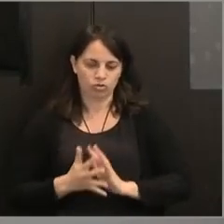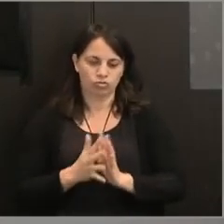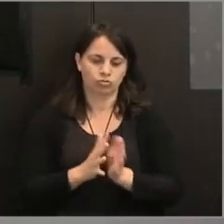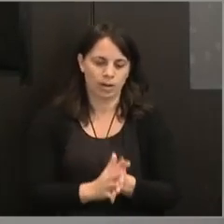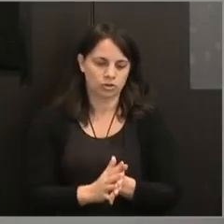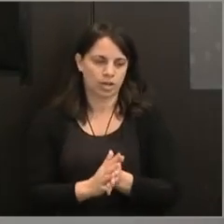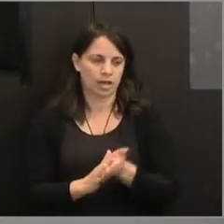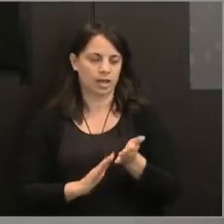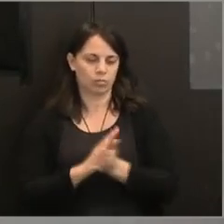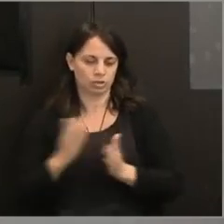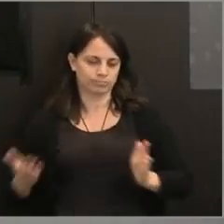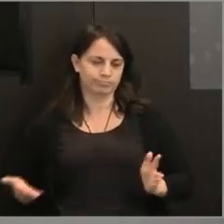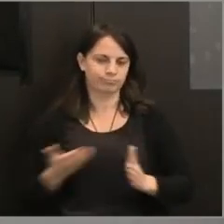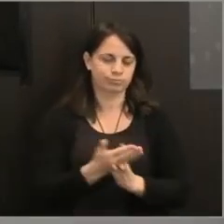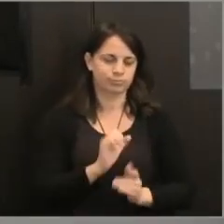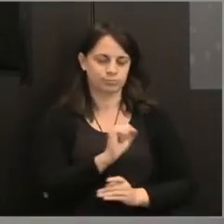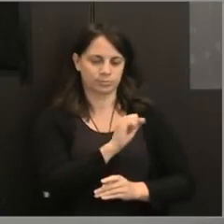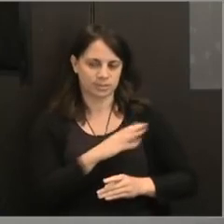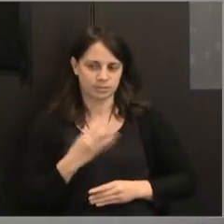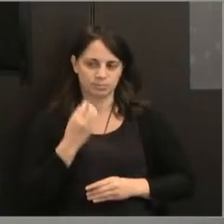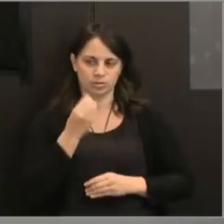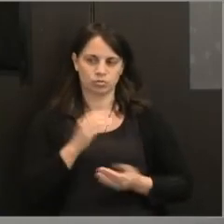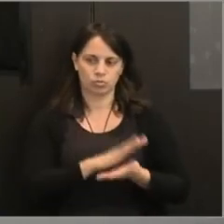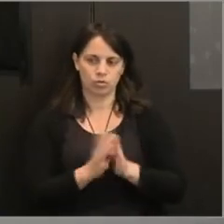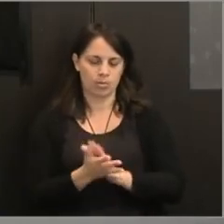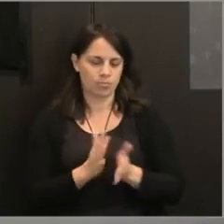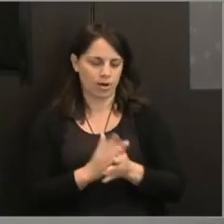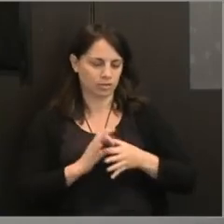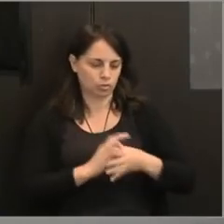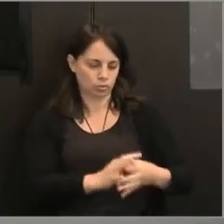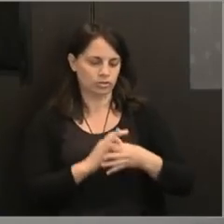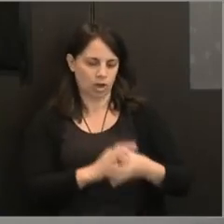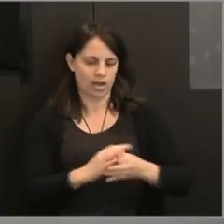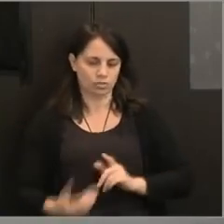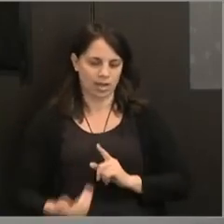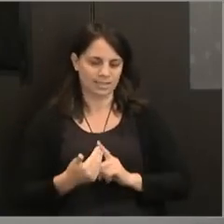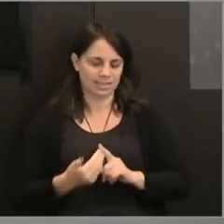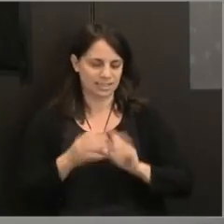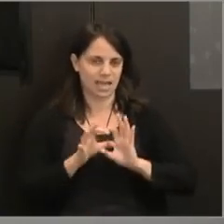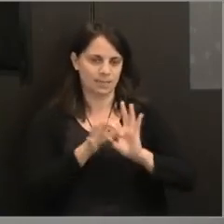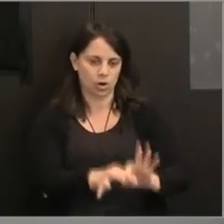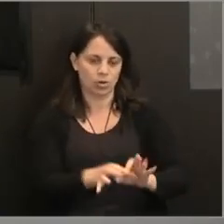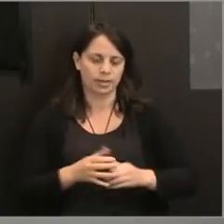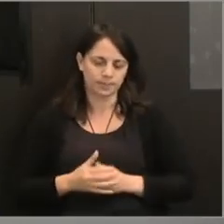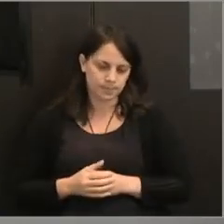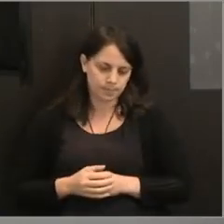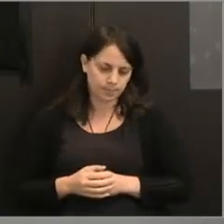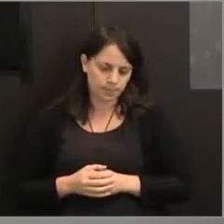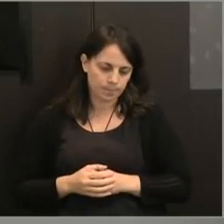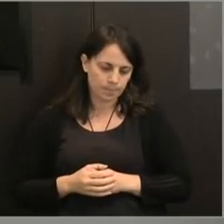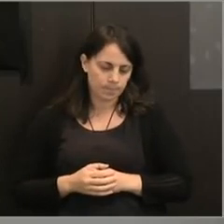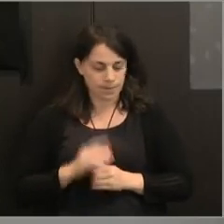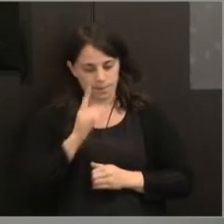essential spiritual and practical ties to identity and belonging. A people cannot be